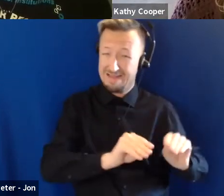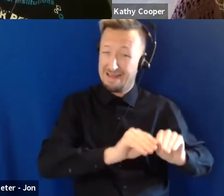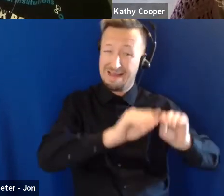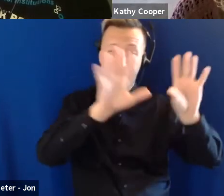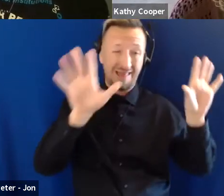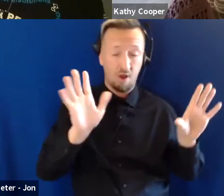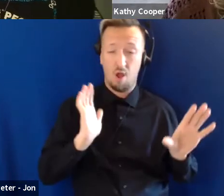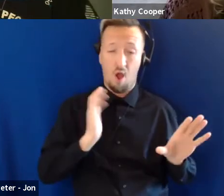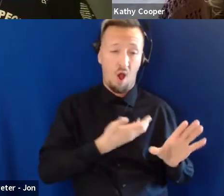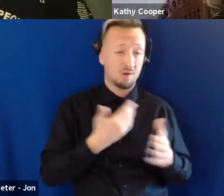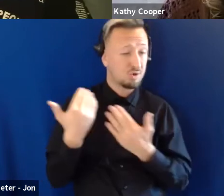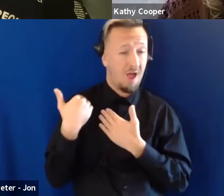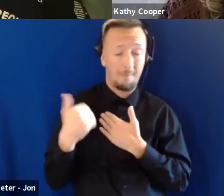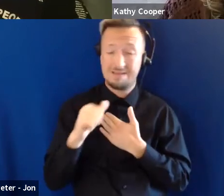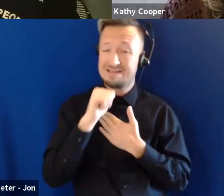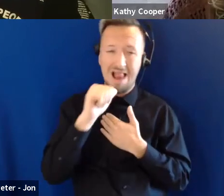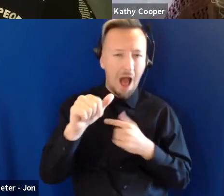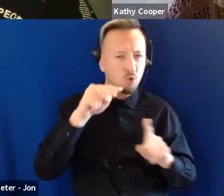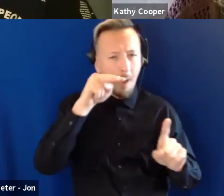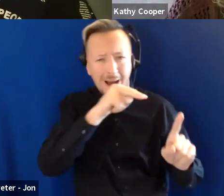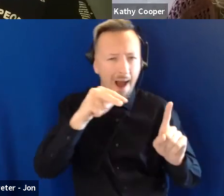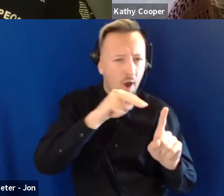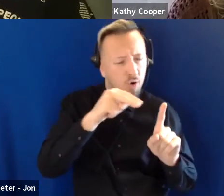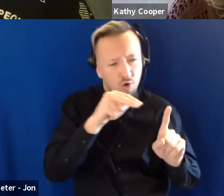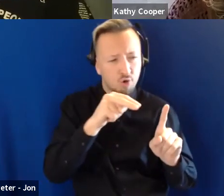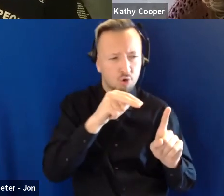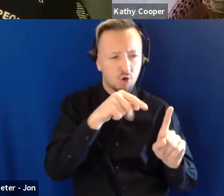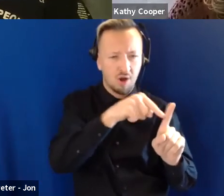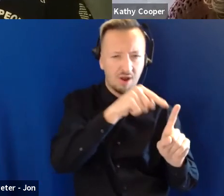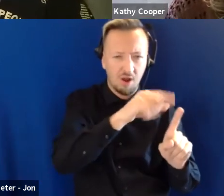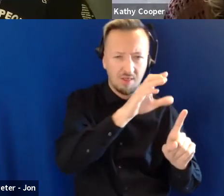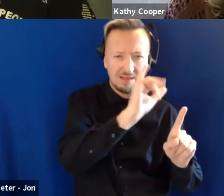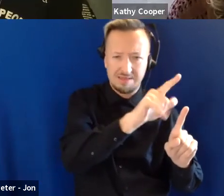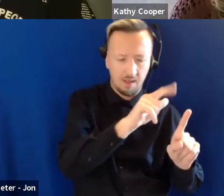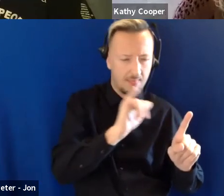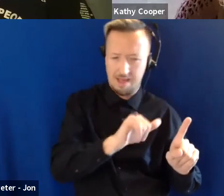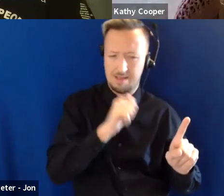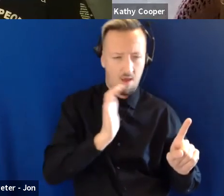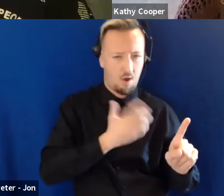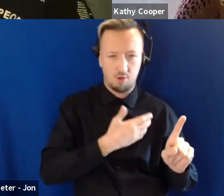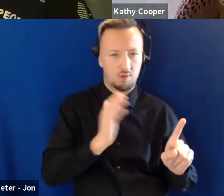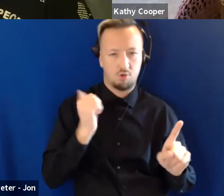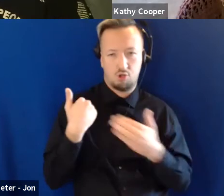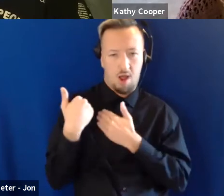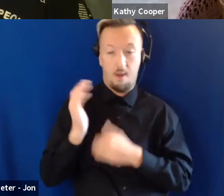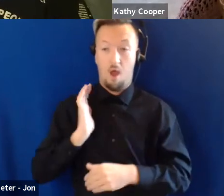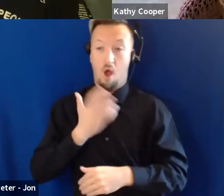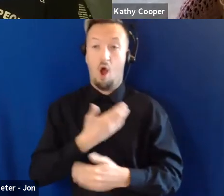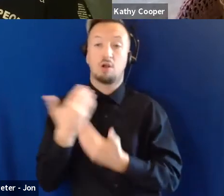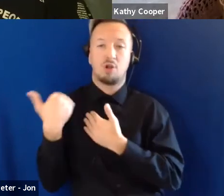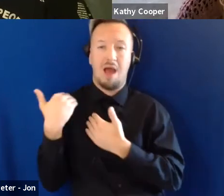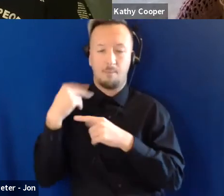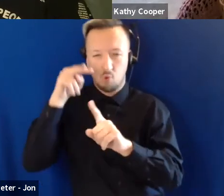form. We're here to monitor and evaluate the state plan for independent living, and that is a very distinct